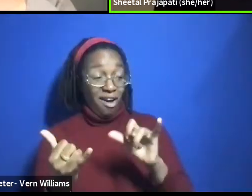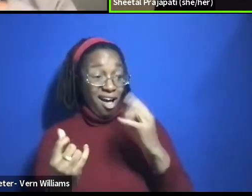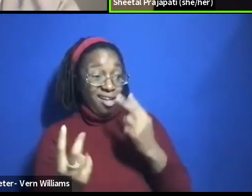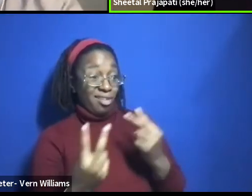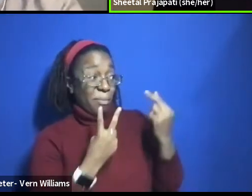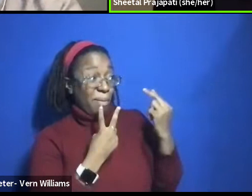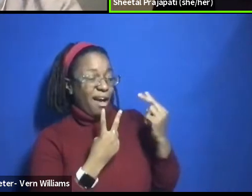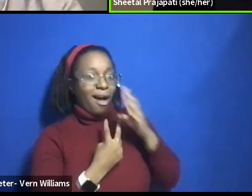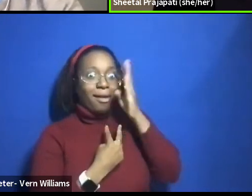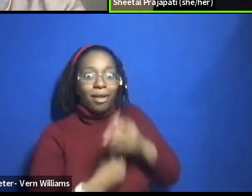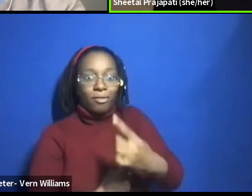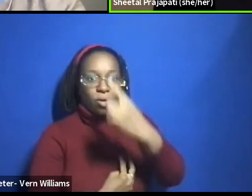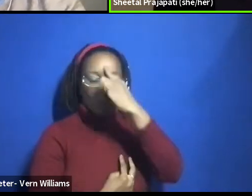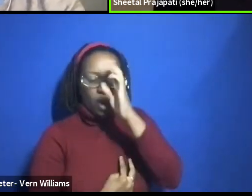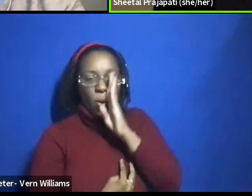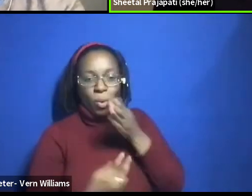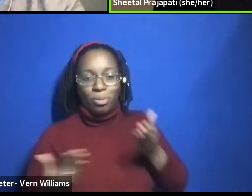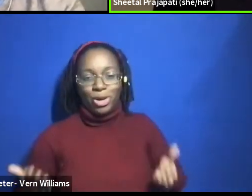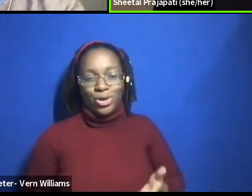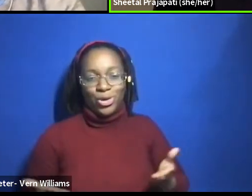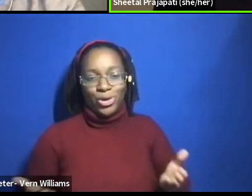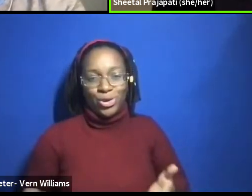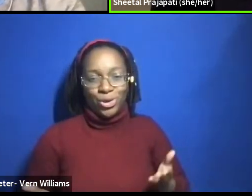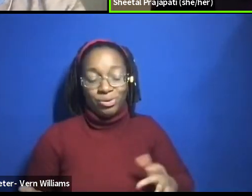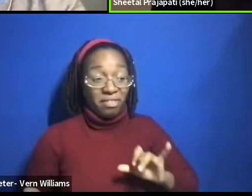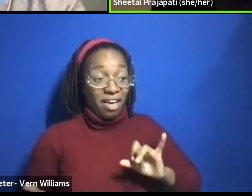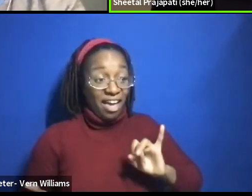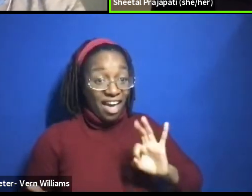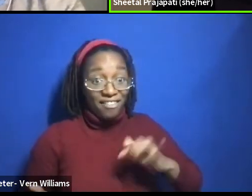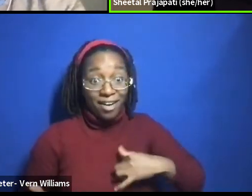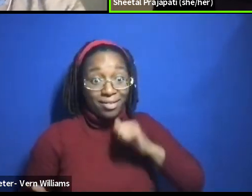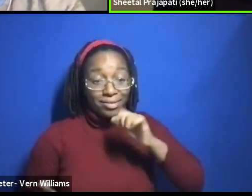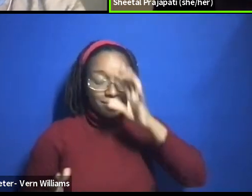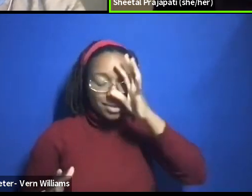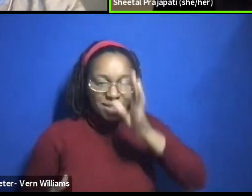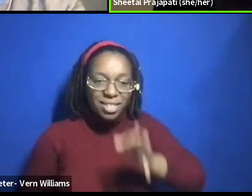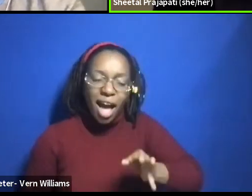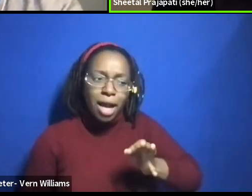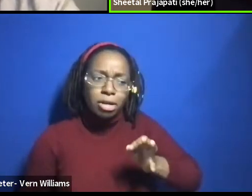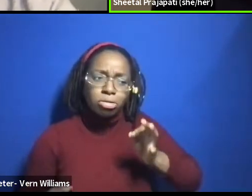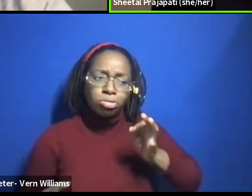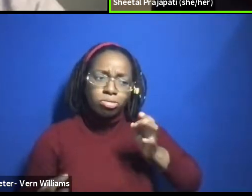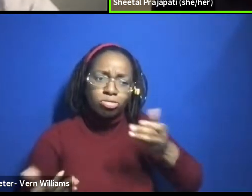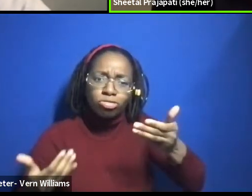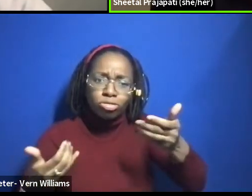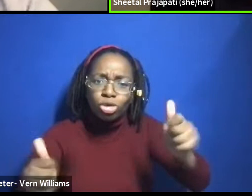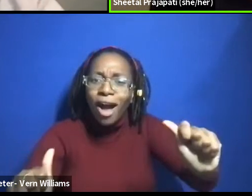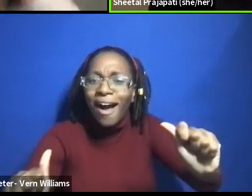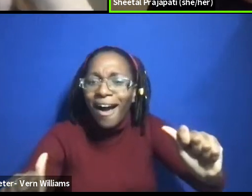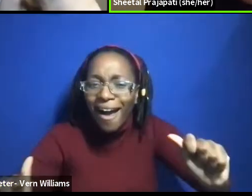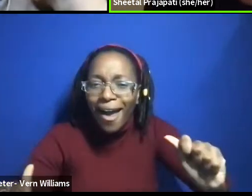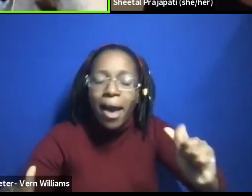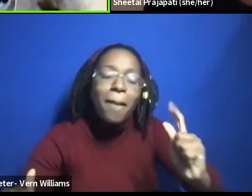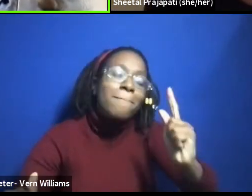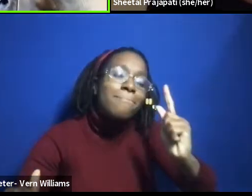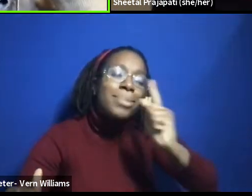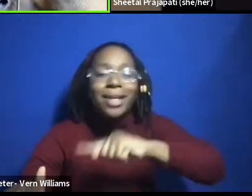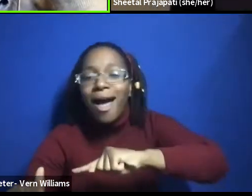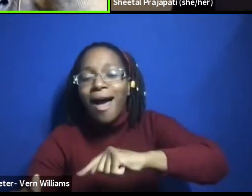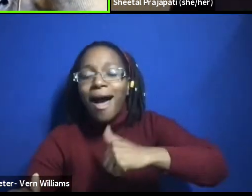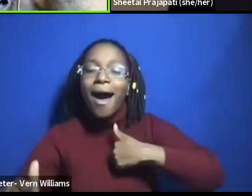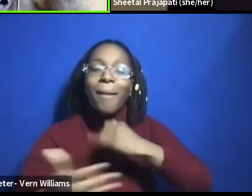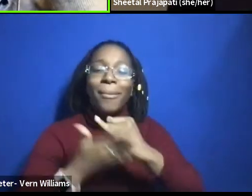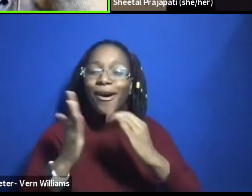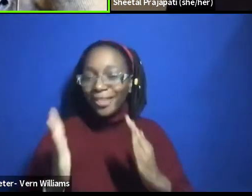kind of taken the leap and put myself in a situation of like, well, let me pretend to be an artist. I mean, yeah. That's kind of what I thought I was doing. I think what